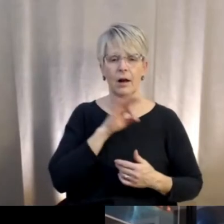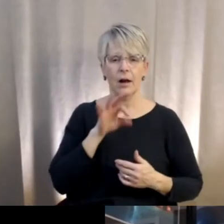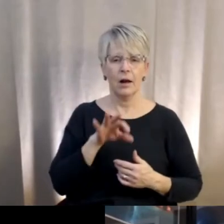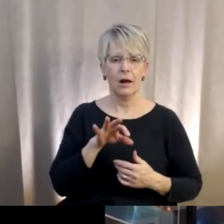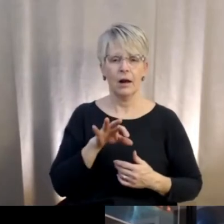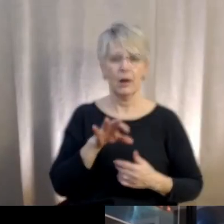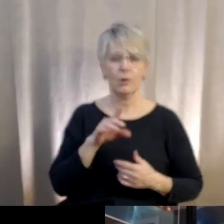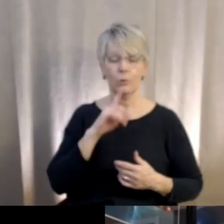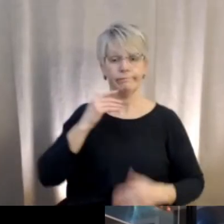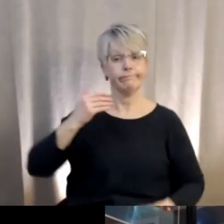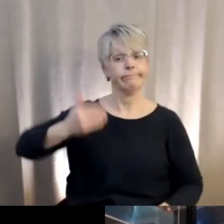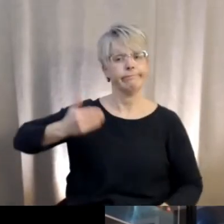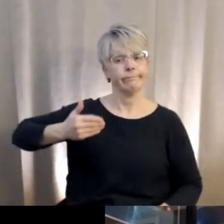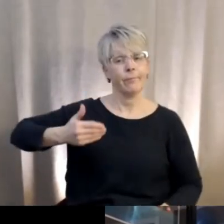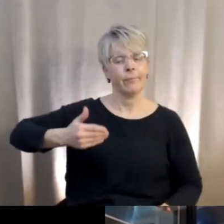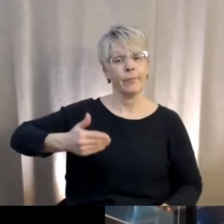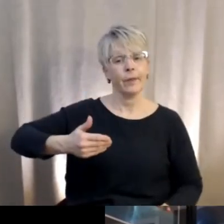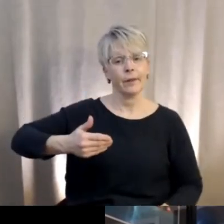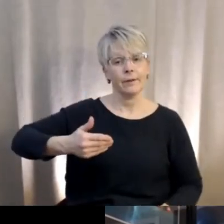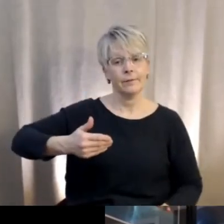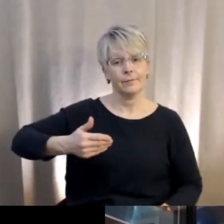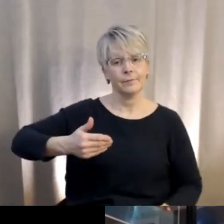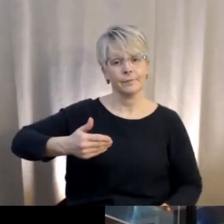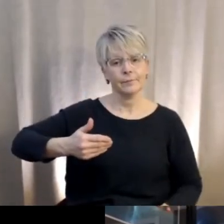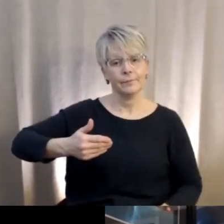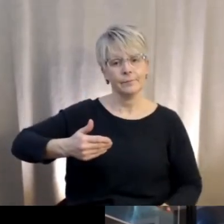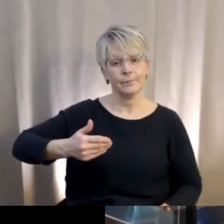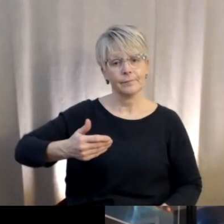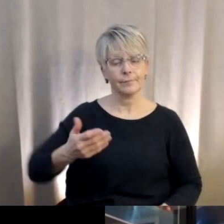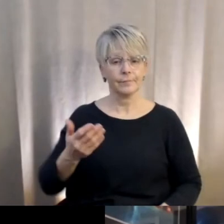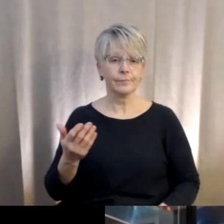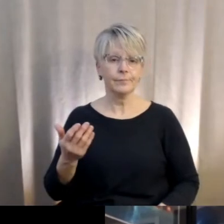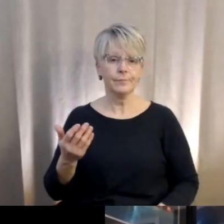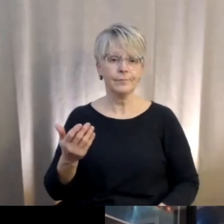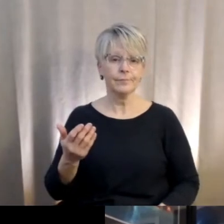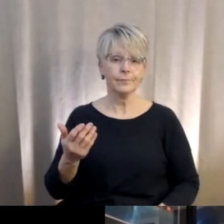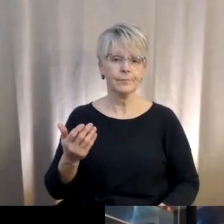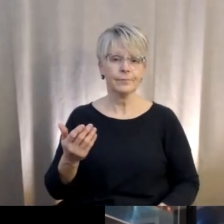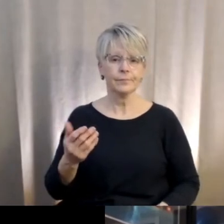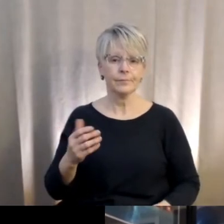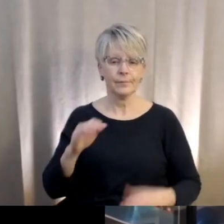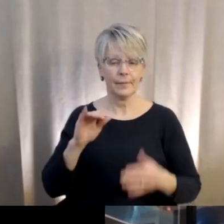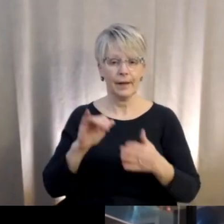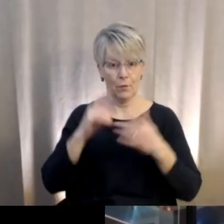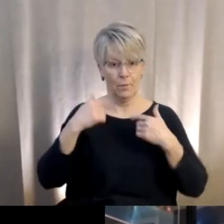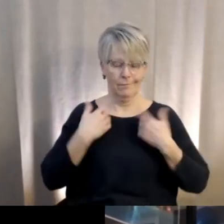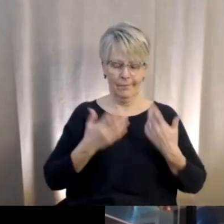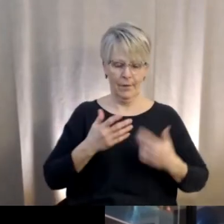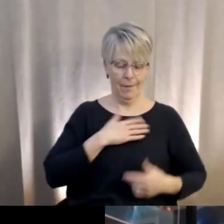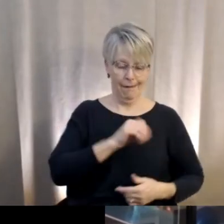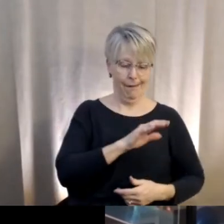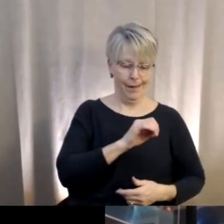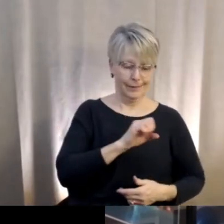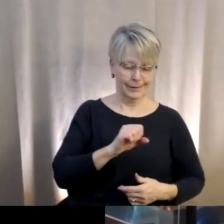so often it's the, I find it's, and this is around access needs for me, not necessarily a service